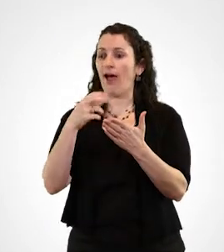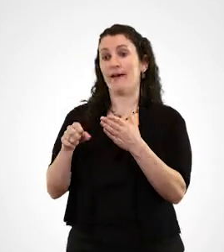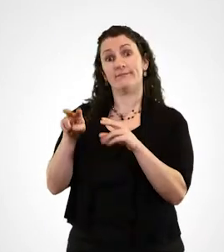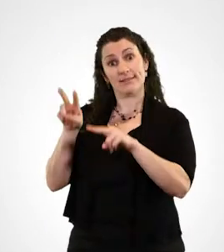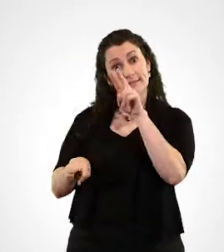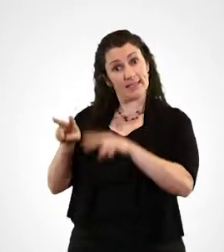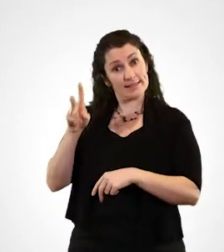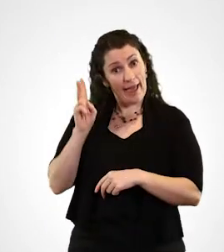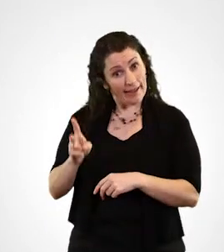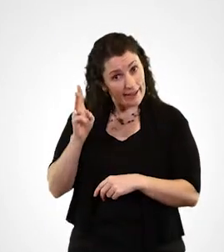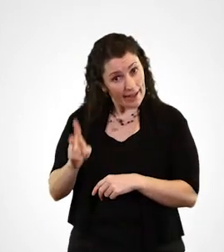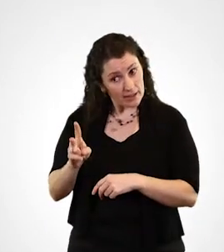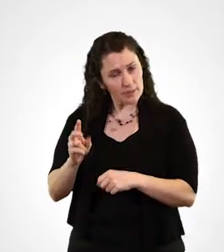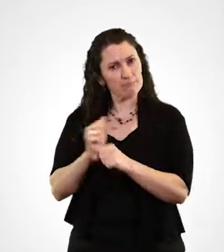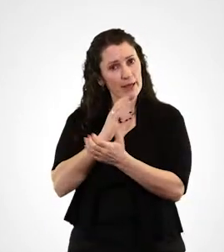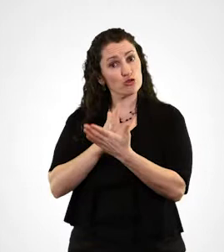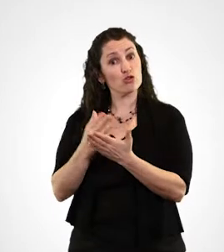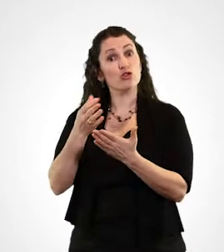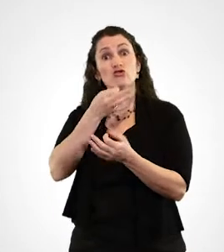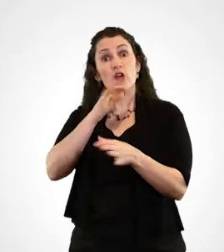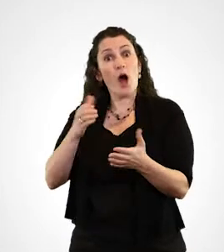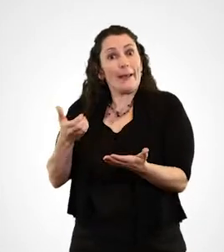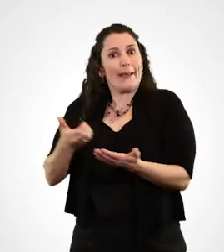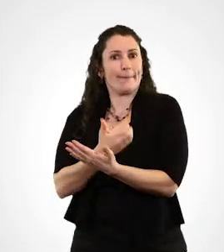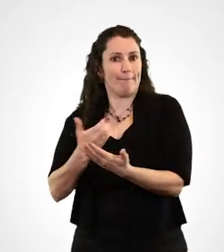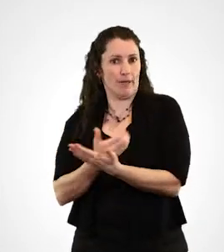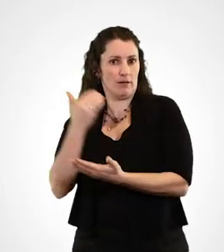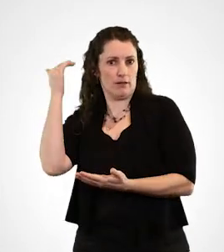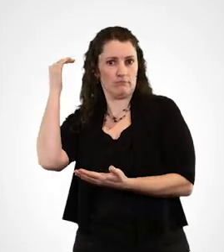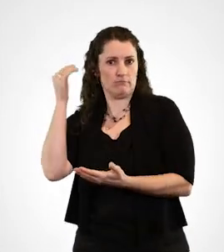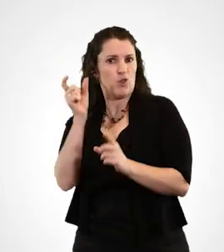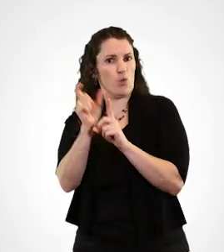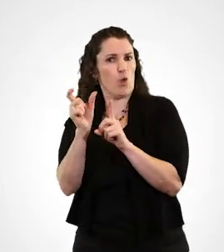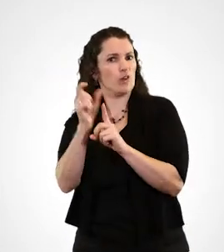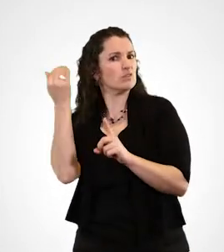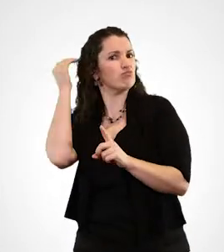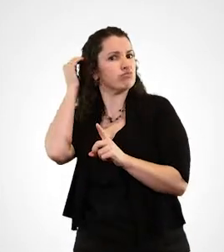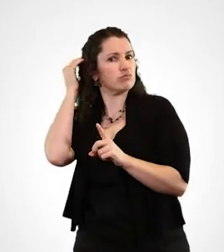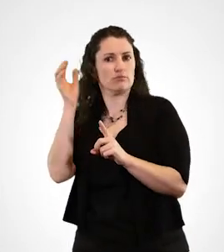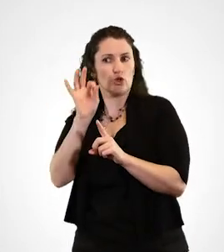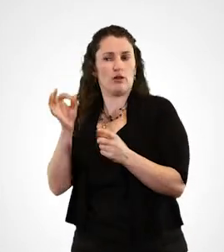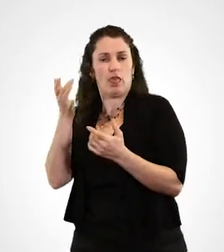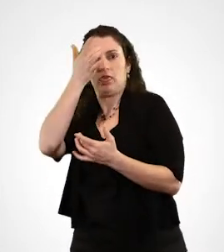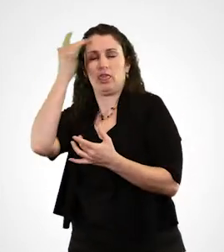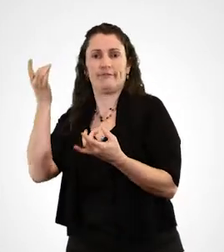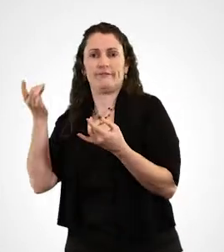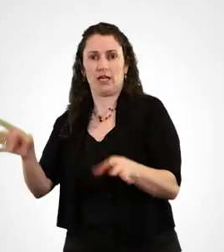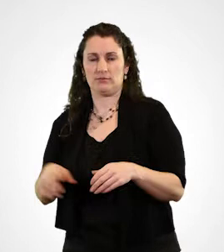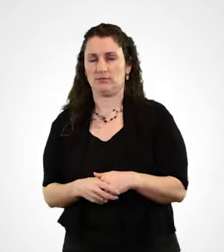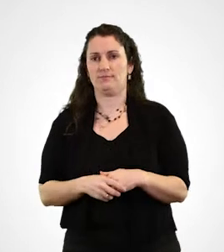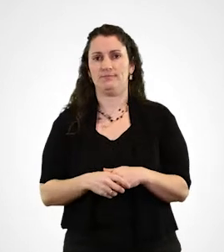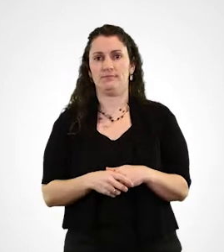children retained the words. And you could see that child 1, the one at the top of the